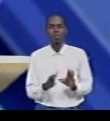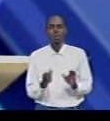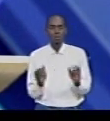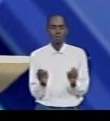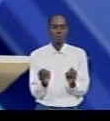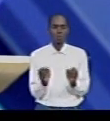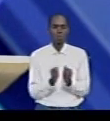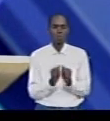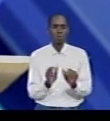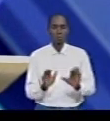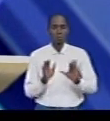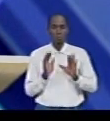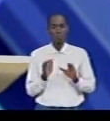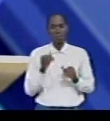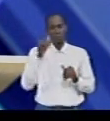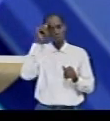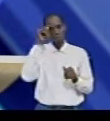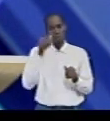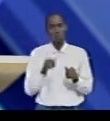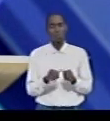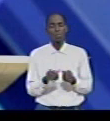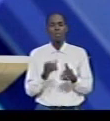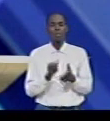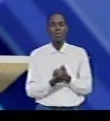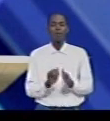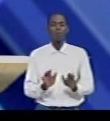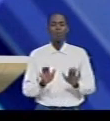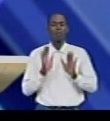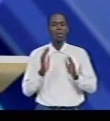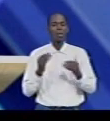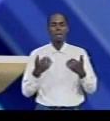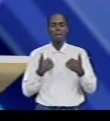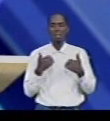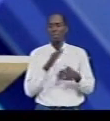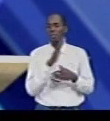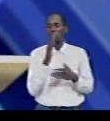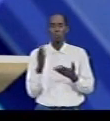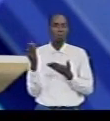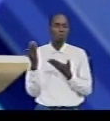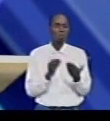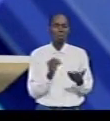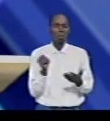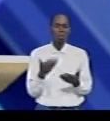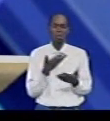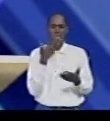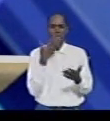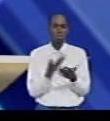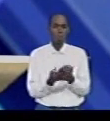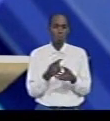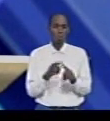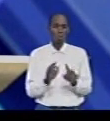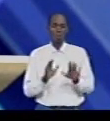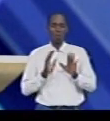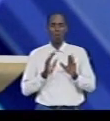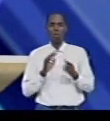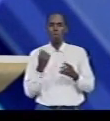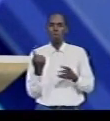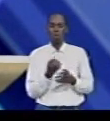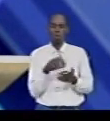torments. Fear has never done any good. It paralyzes a man, it weakens a man,